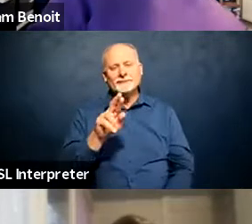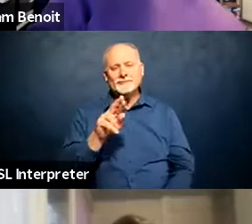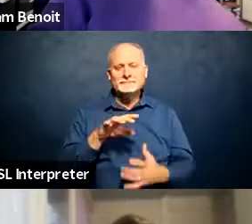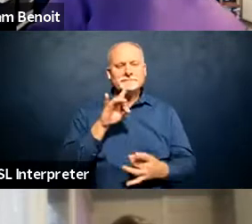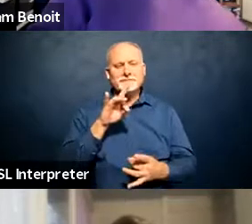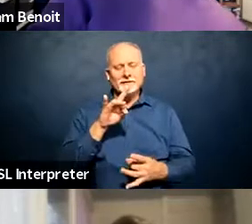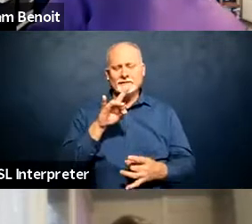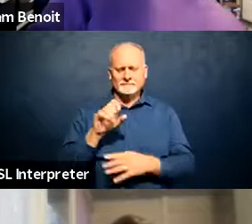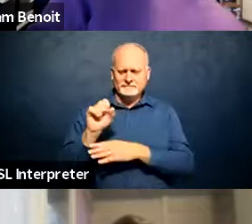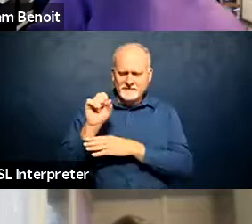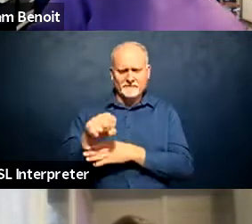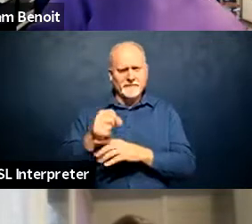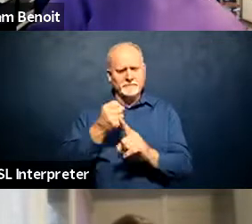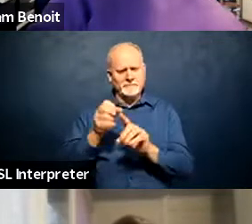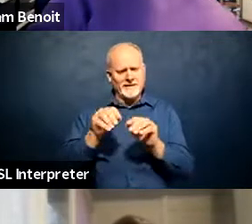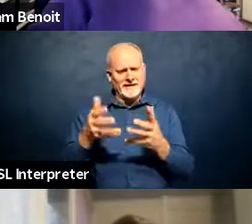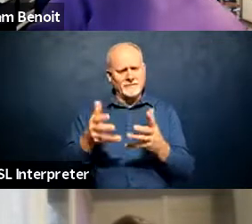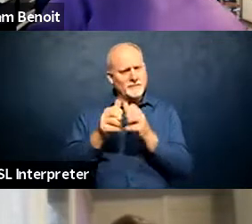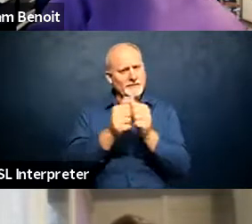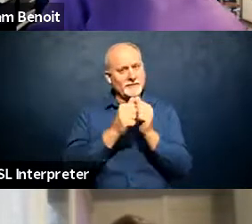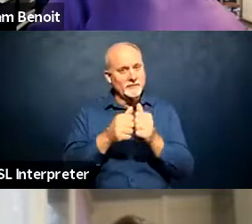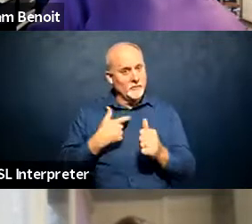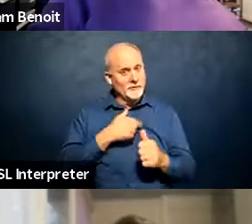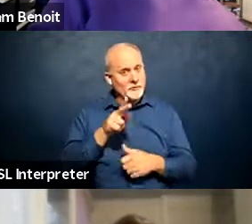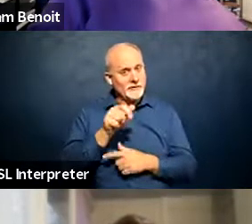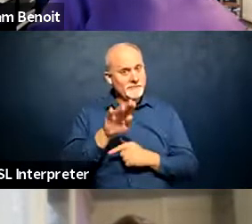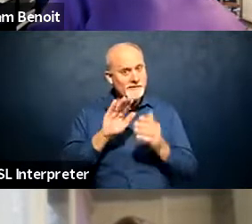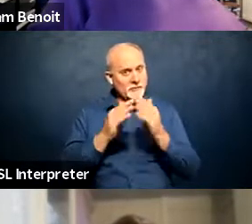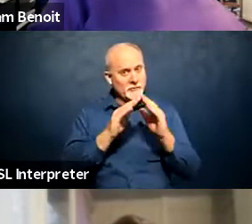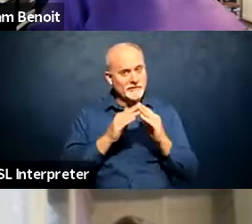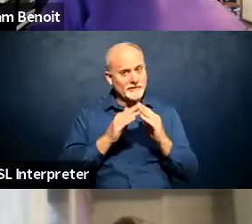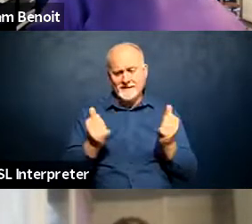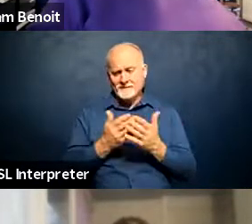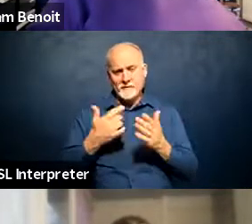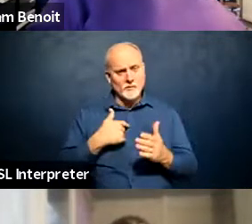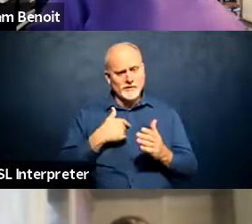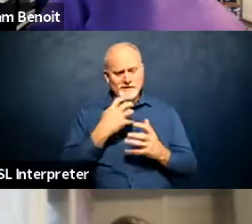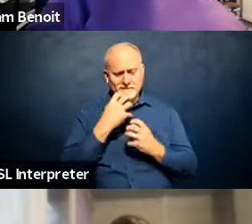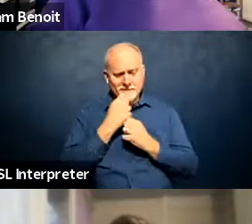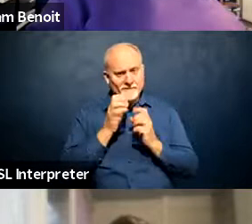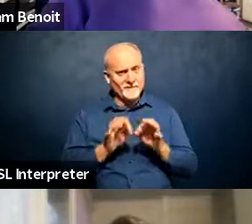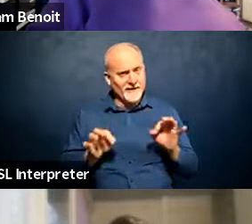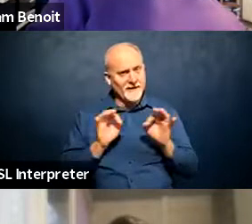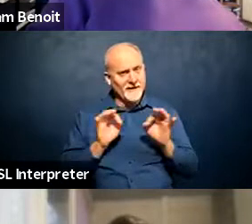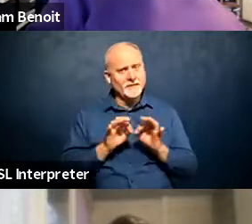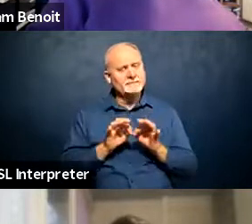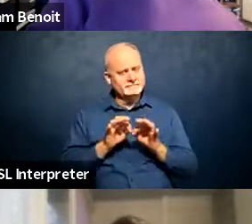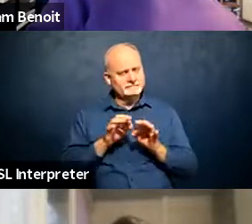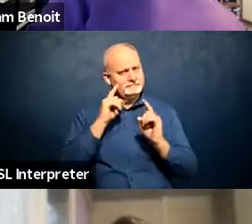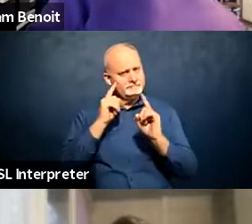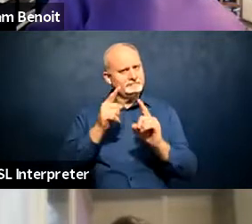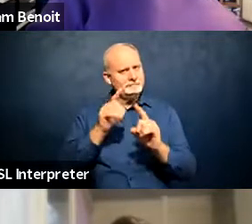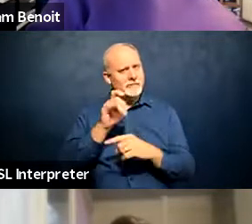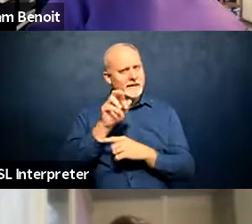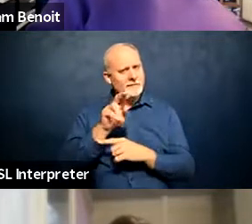this pandemic together. We are a UAB community, and everything that we value aligns hand in hand with our UAB creed, the Blazer